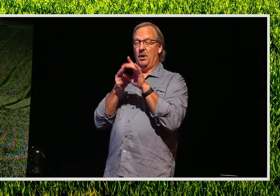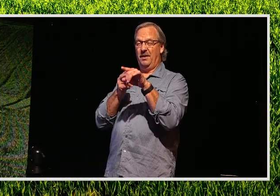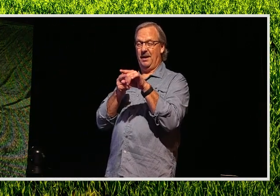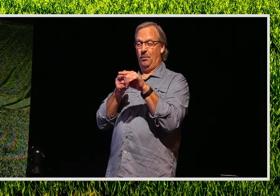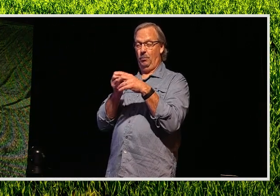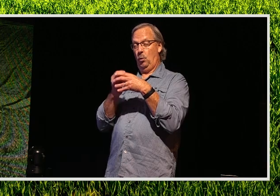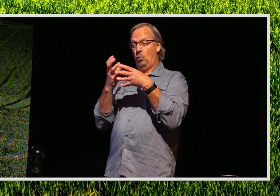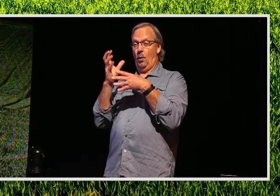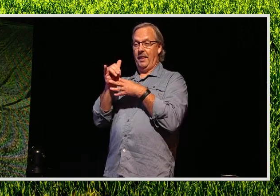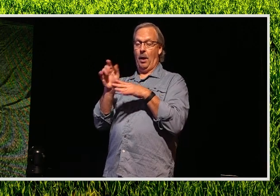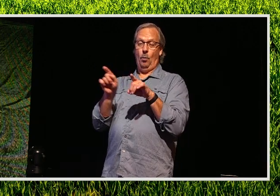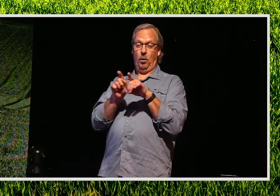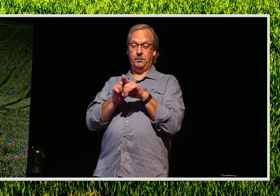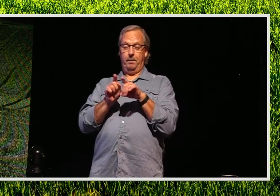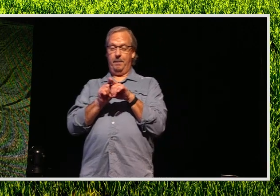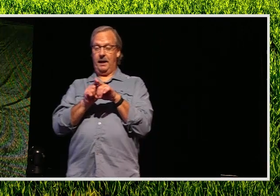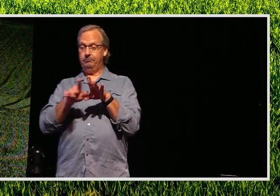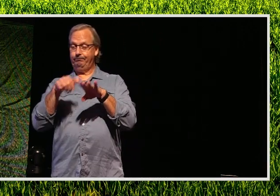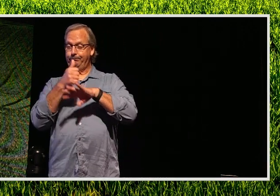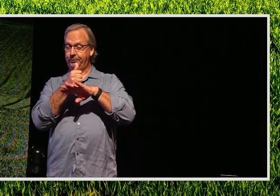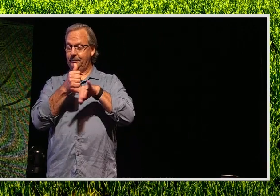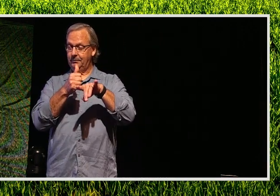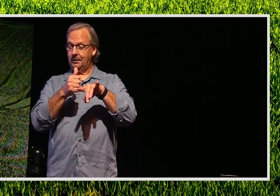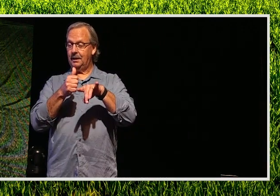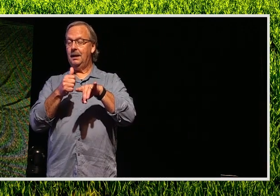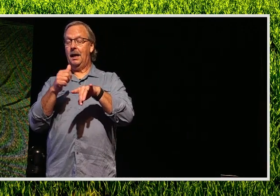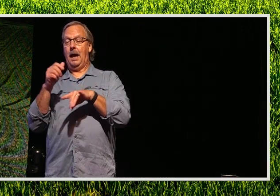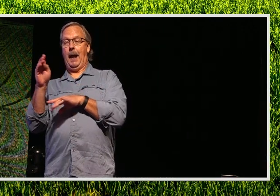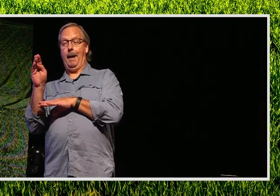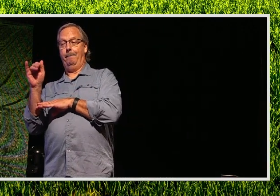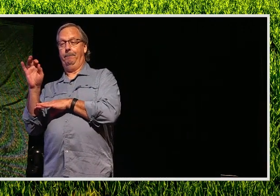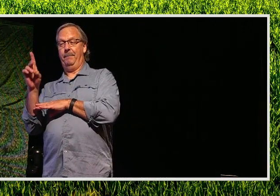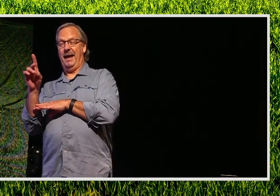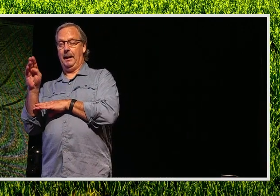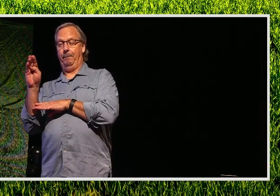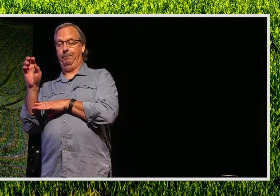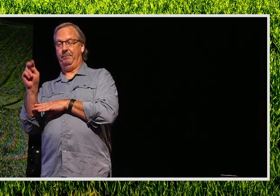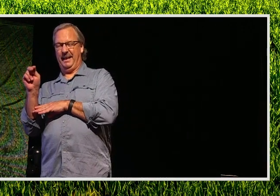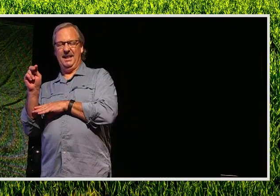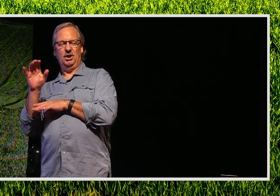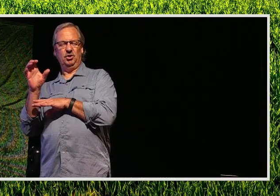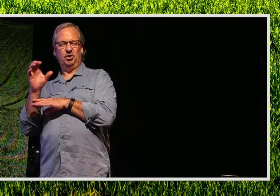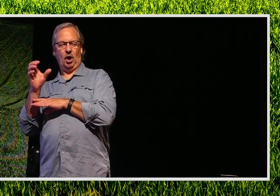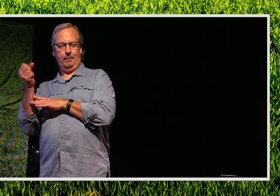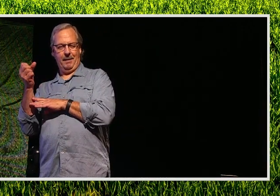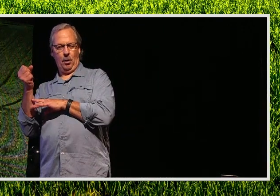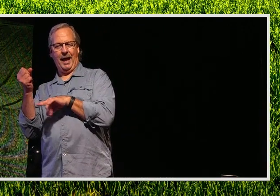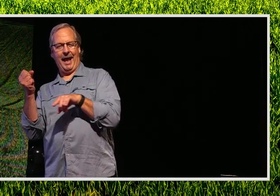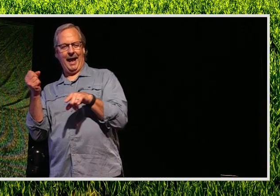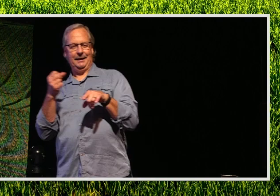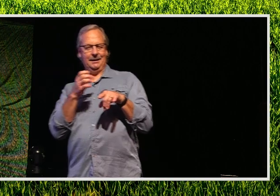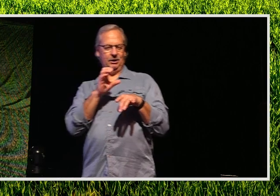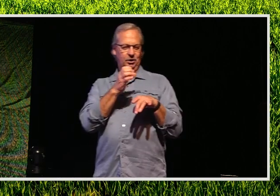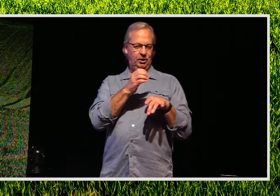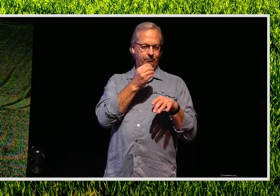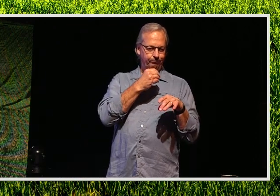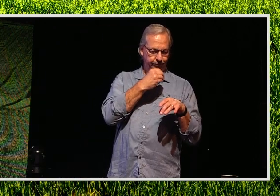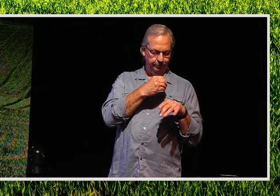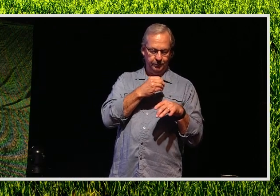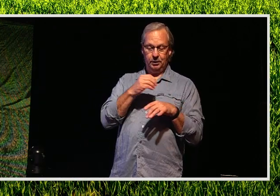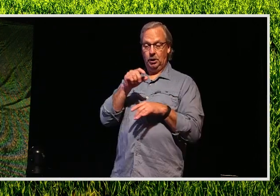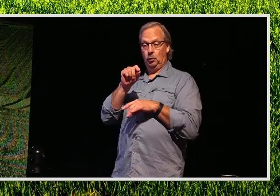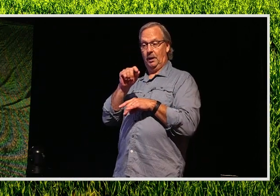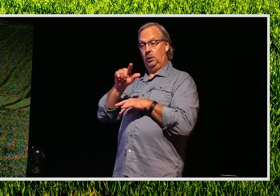that. We'll also be launching our date-sweetened chocolate syrup and our date-sweetened chocolate milk. Now, in 2023, we